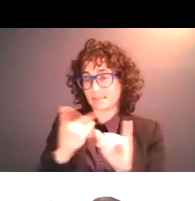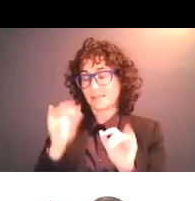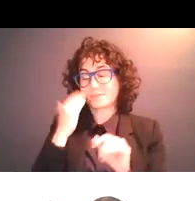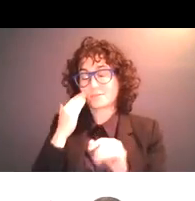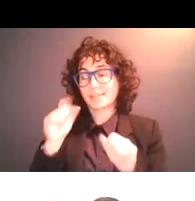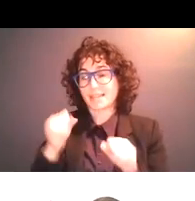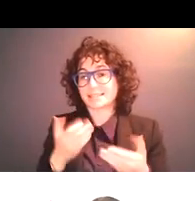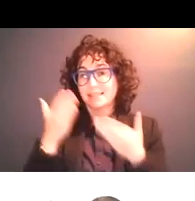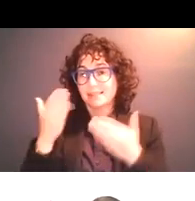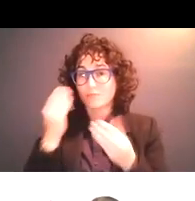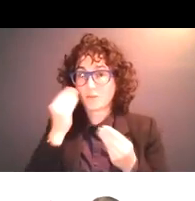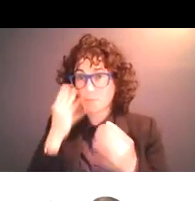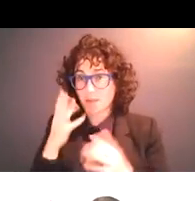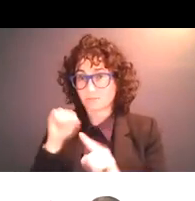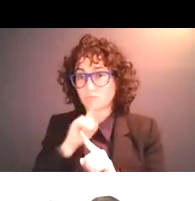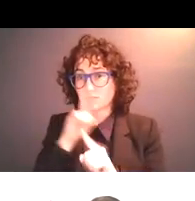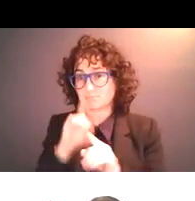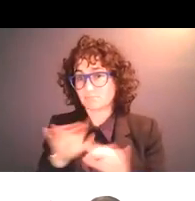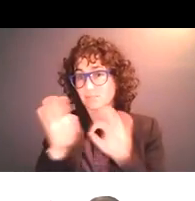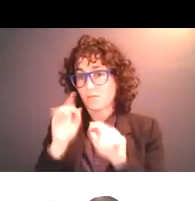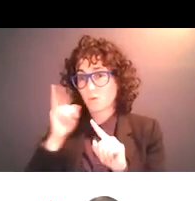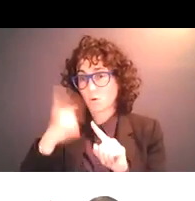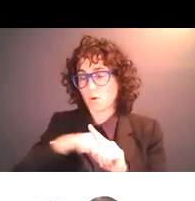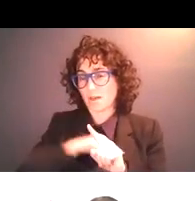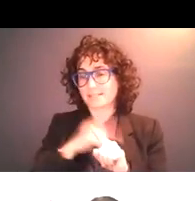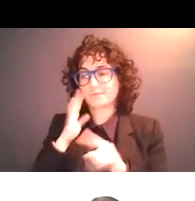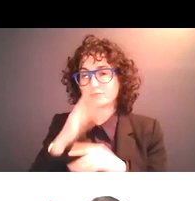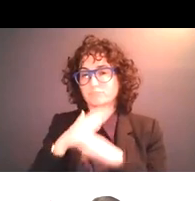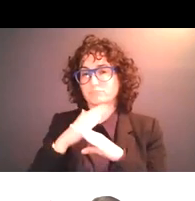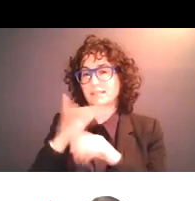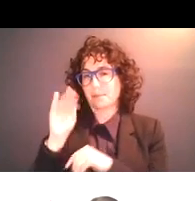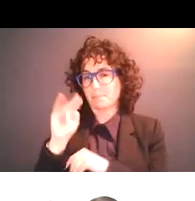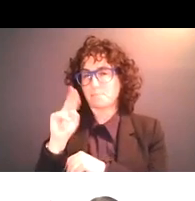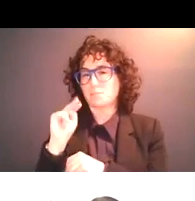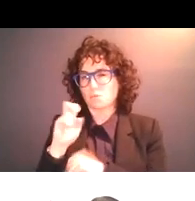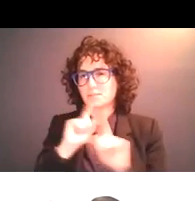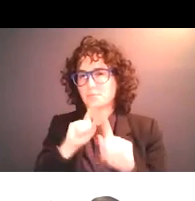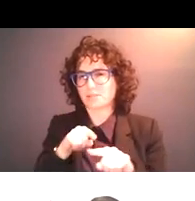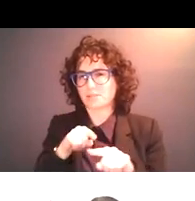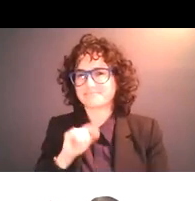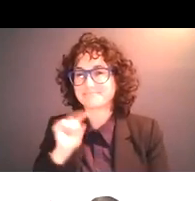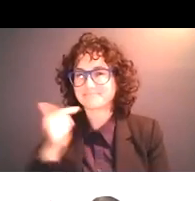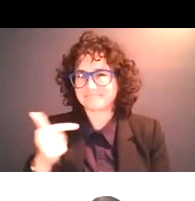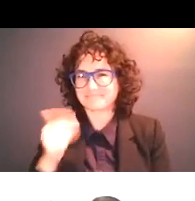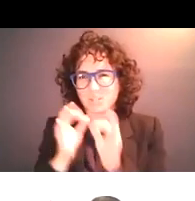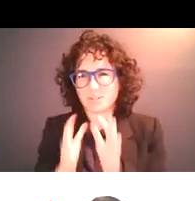delivering information that is needed for us to mount an immune response. So with those 2 elements in